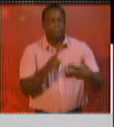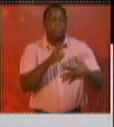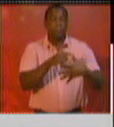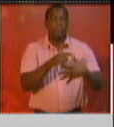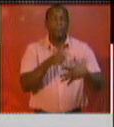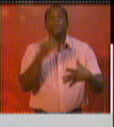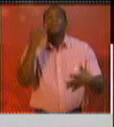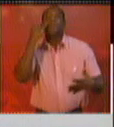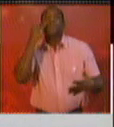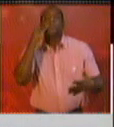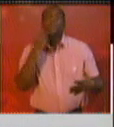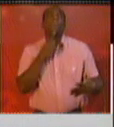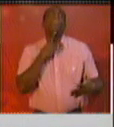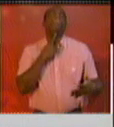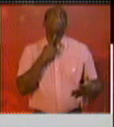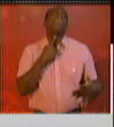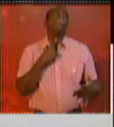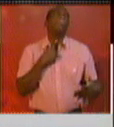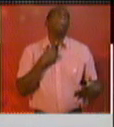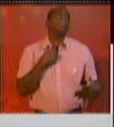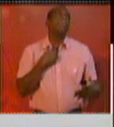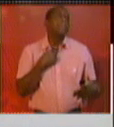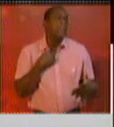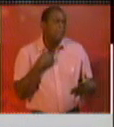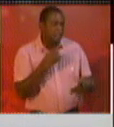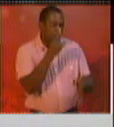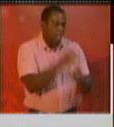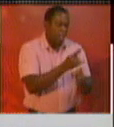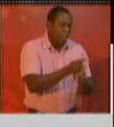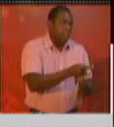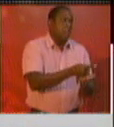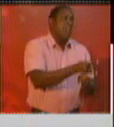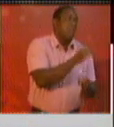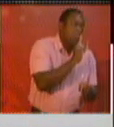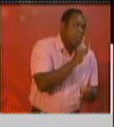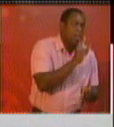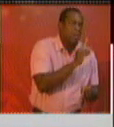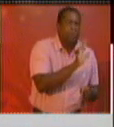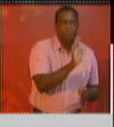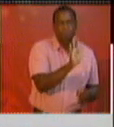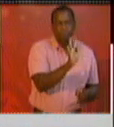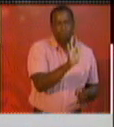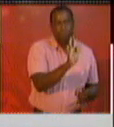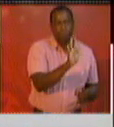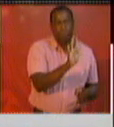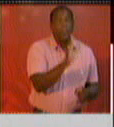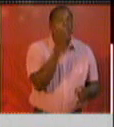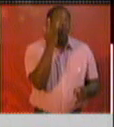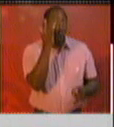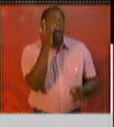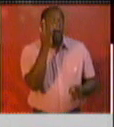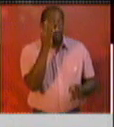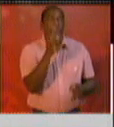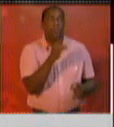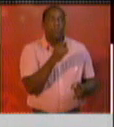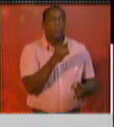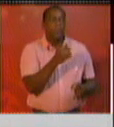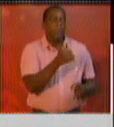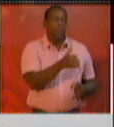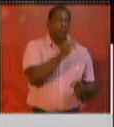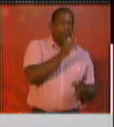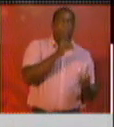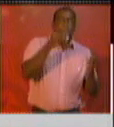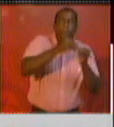much faster than you should. Space out your drinks. It takes the body approximately 2 hours on